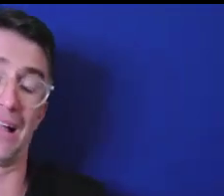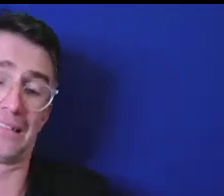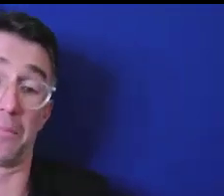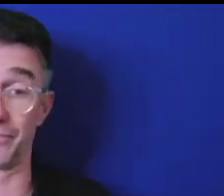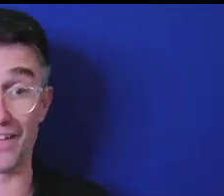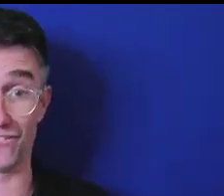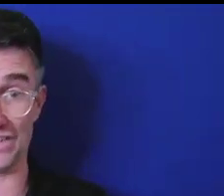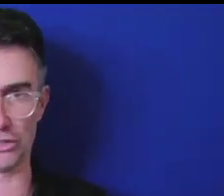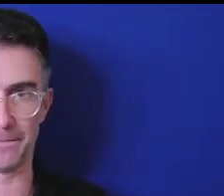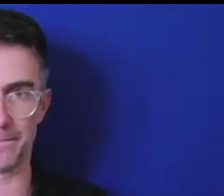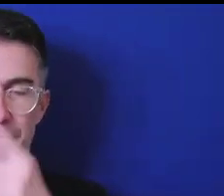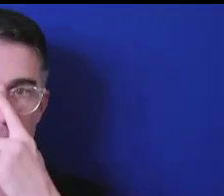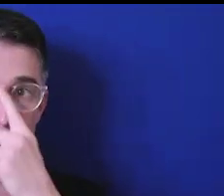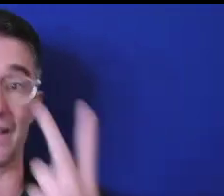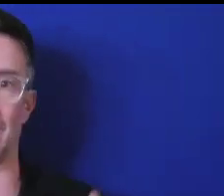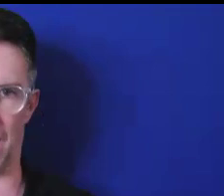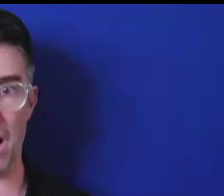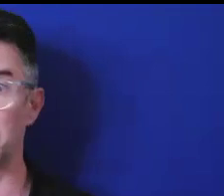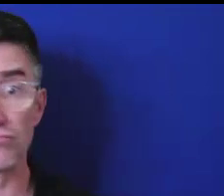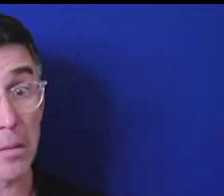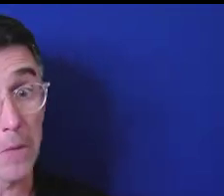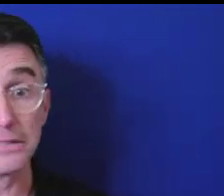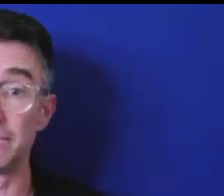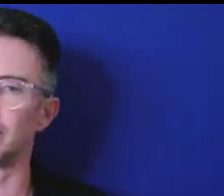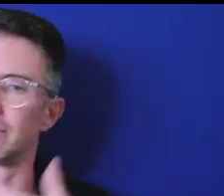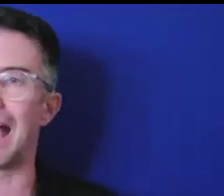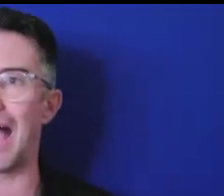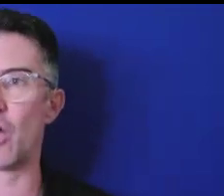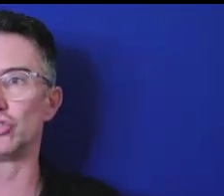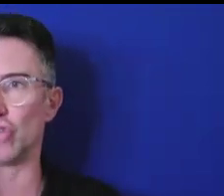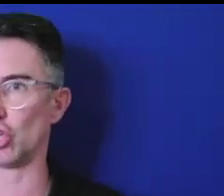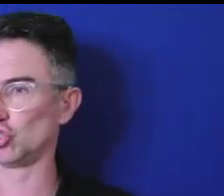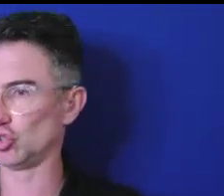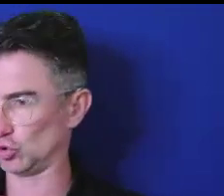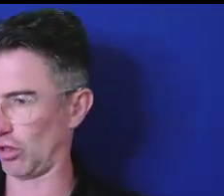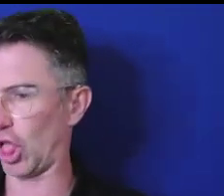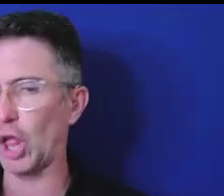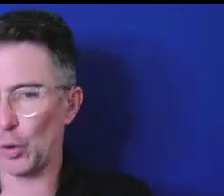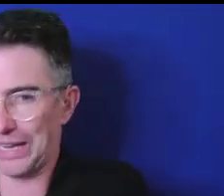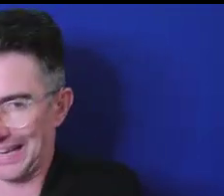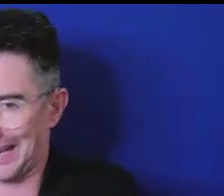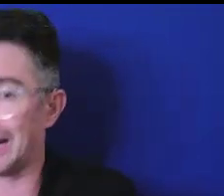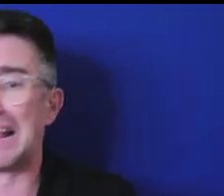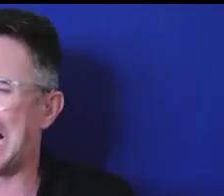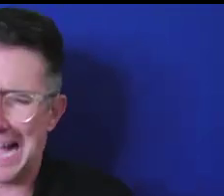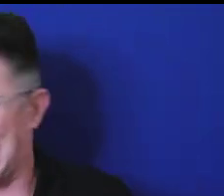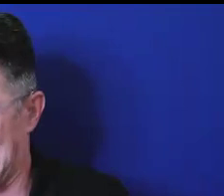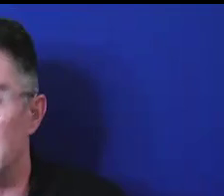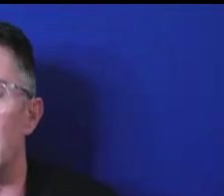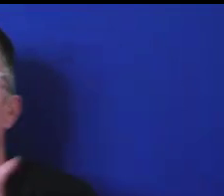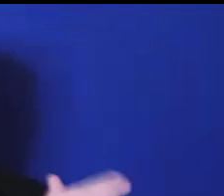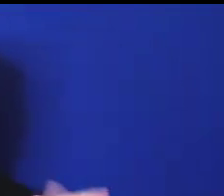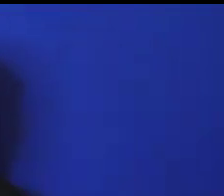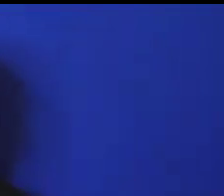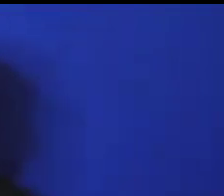will be the cost of going to do this assessment with the doctor will be covered by the system. But in Vietnam, for instance, if the doctor find out that